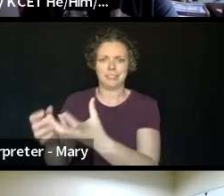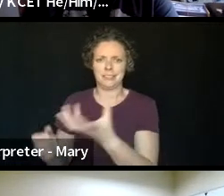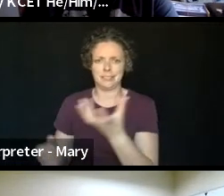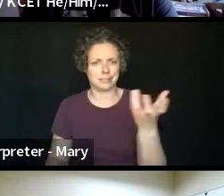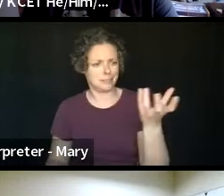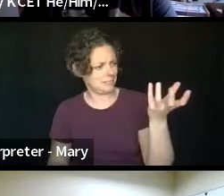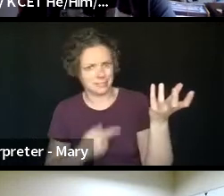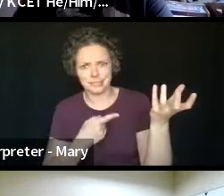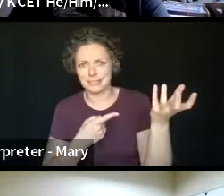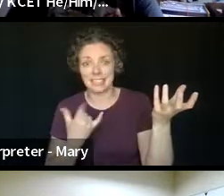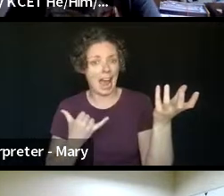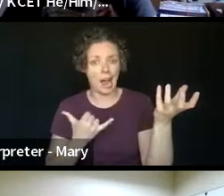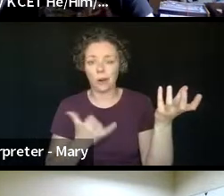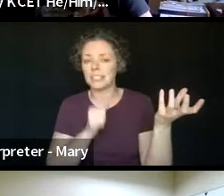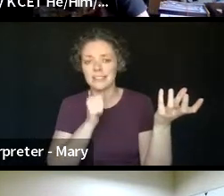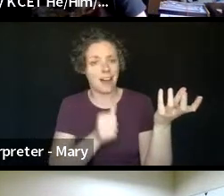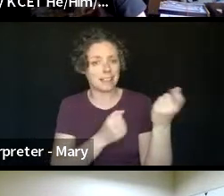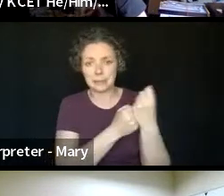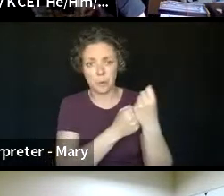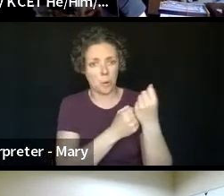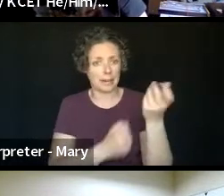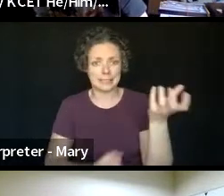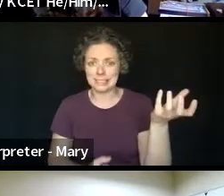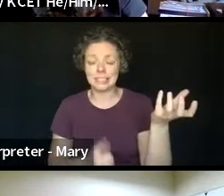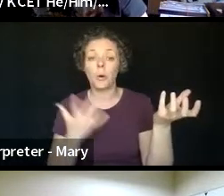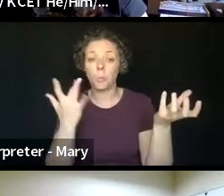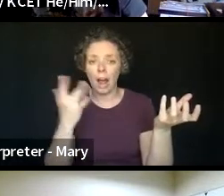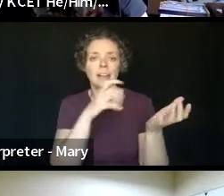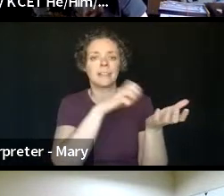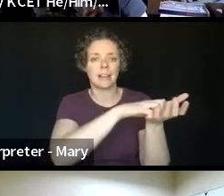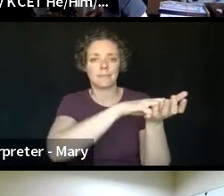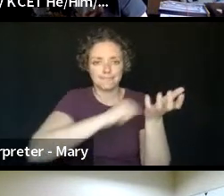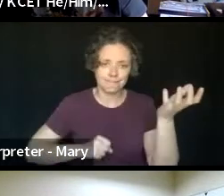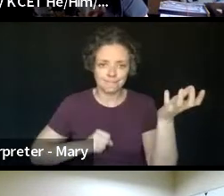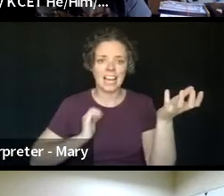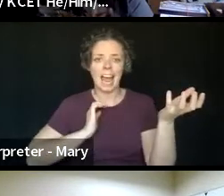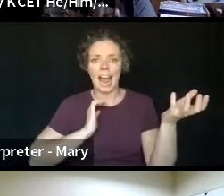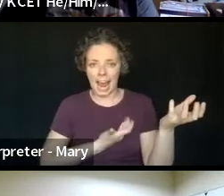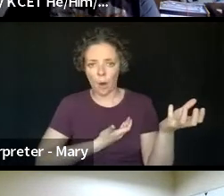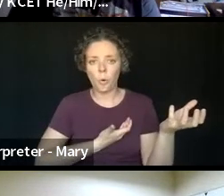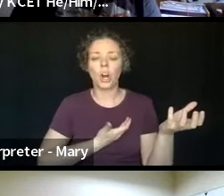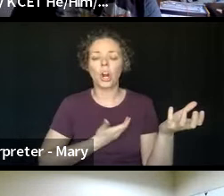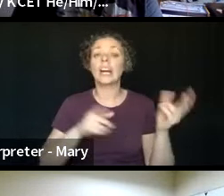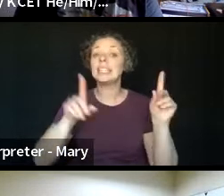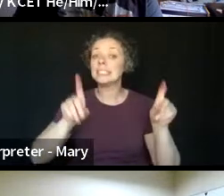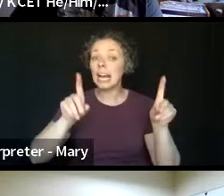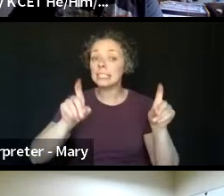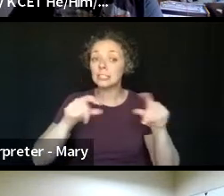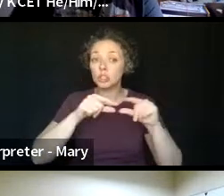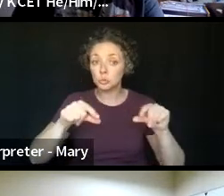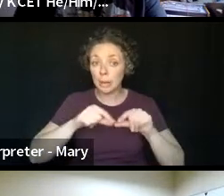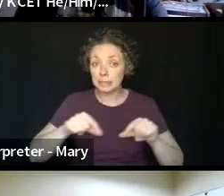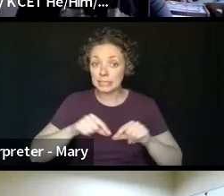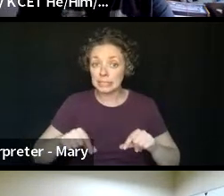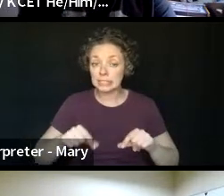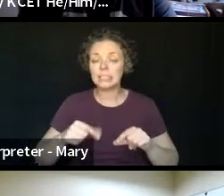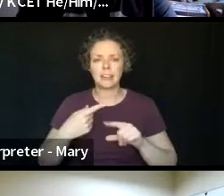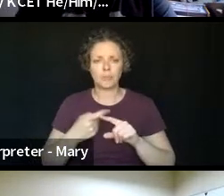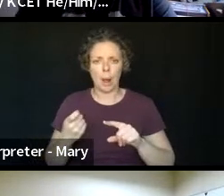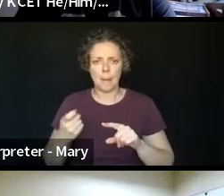were not supportive of. They stripped out our test strips from the bill that we had in